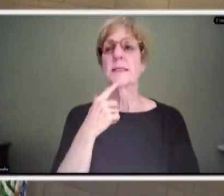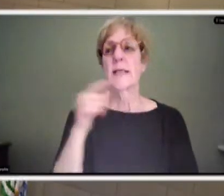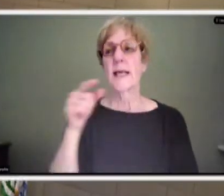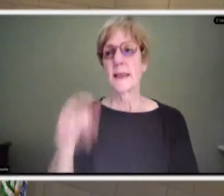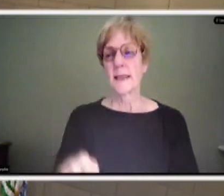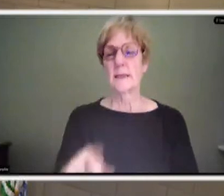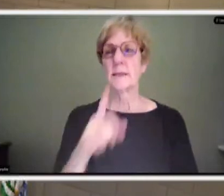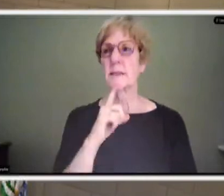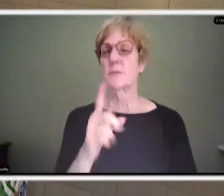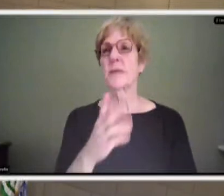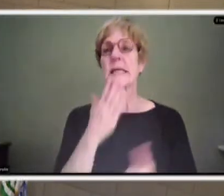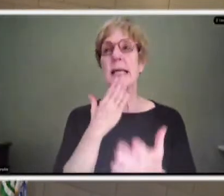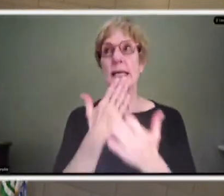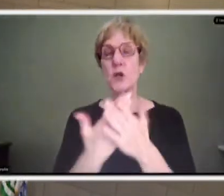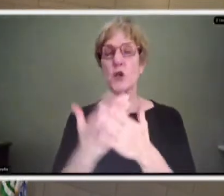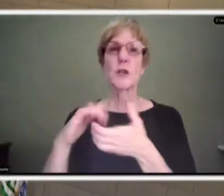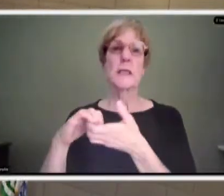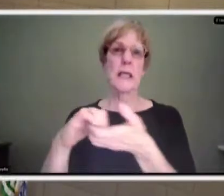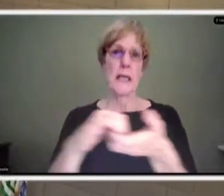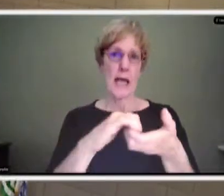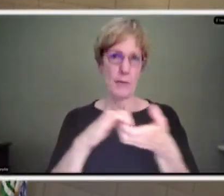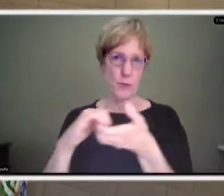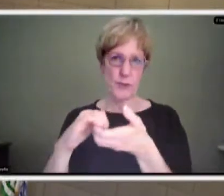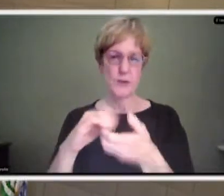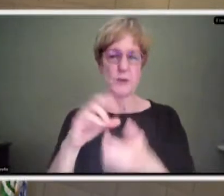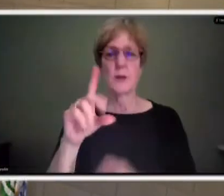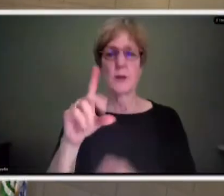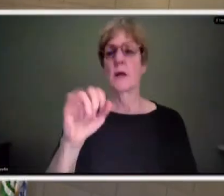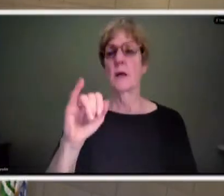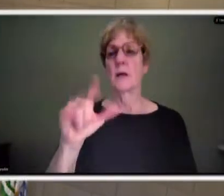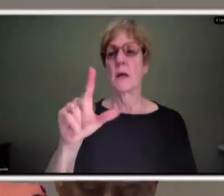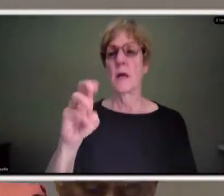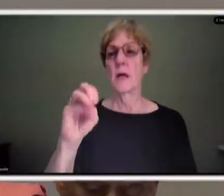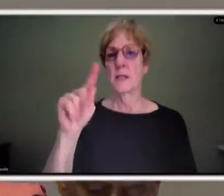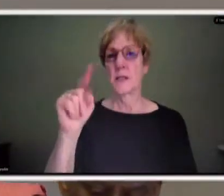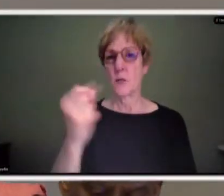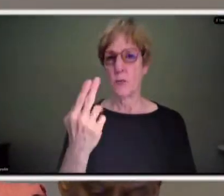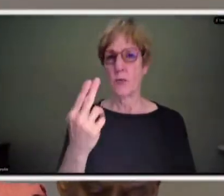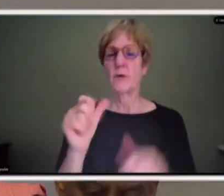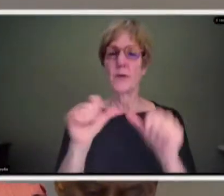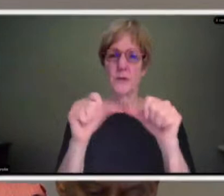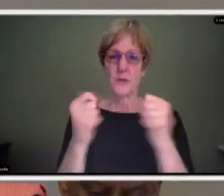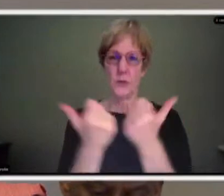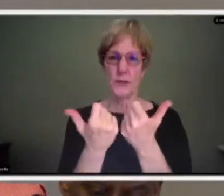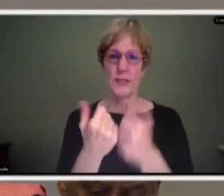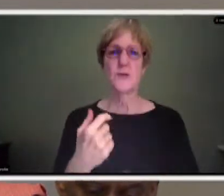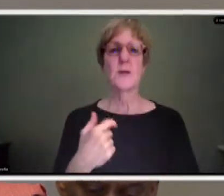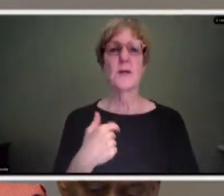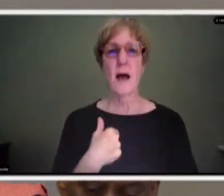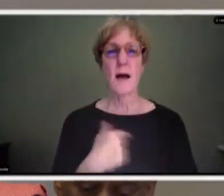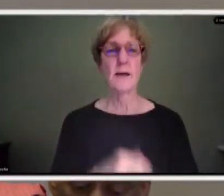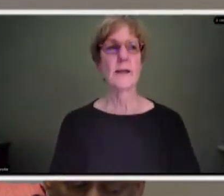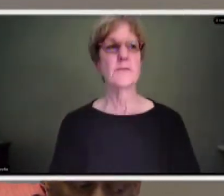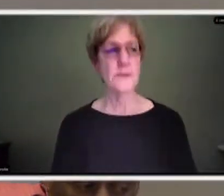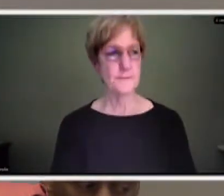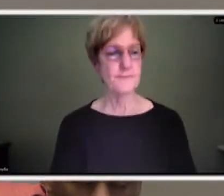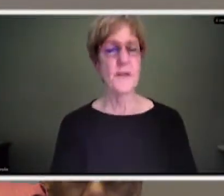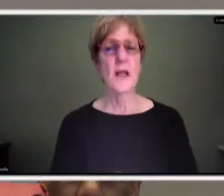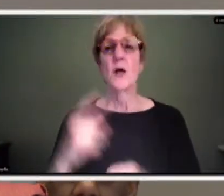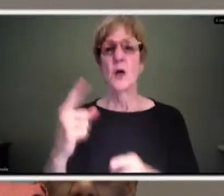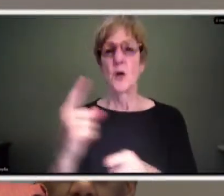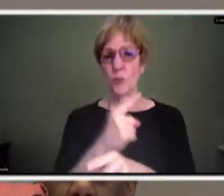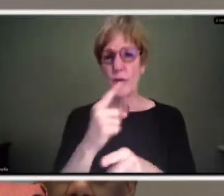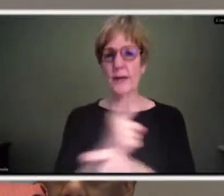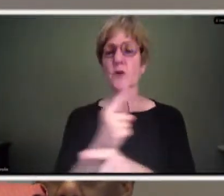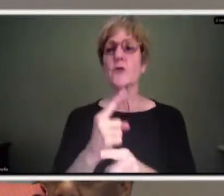a good collaboration with the Dilworth Community Association. I have regular set cadence